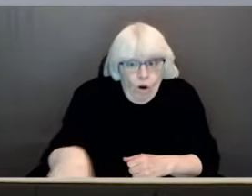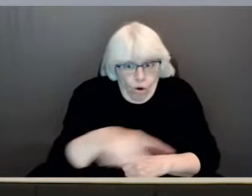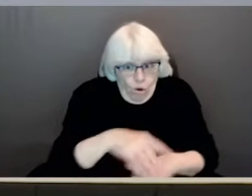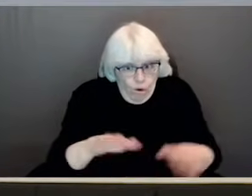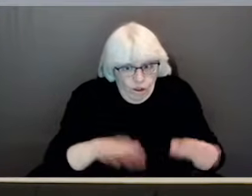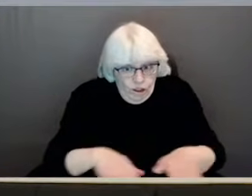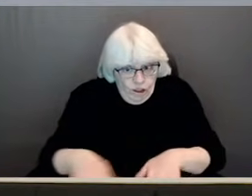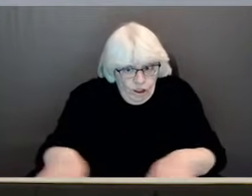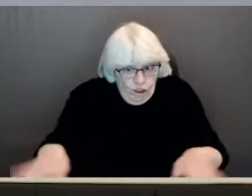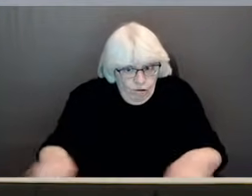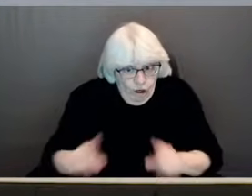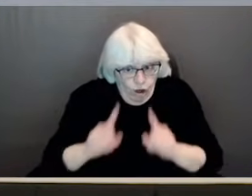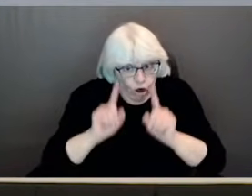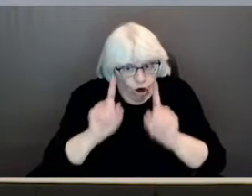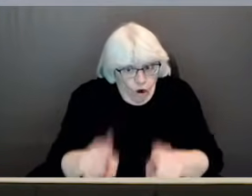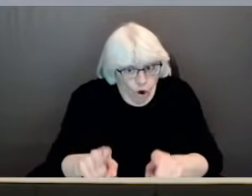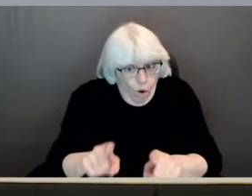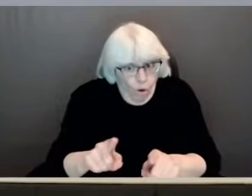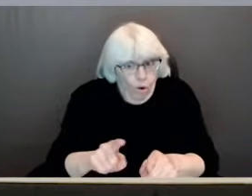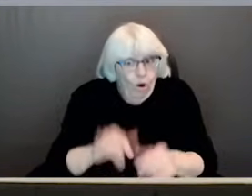antigen tests by the center staff.